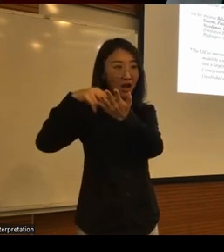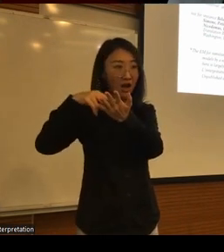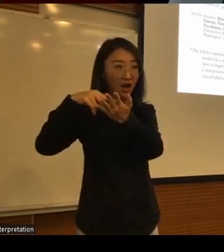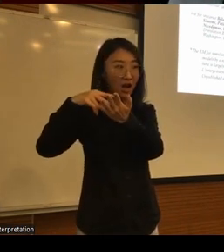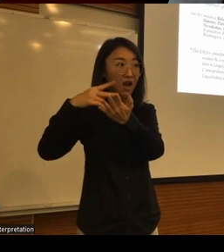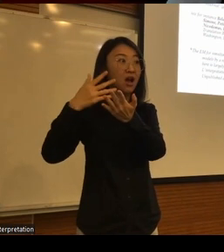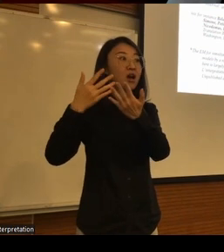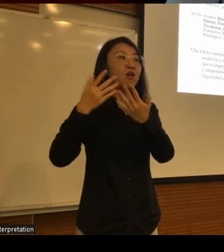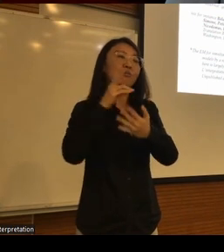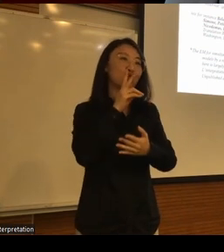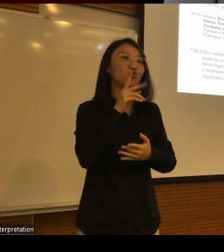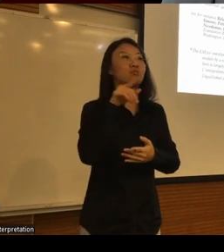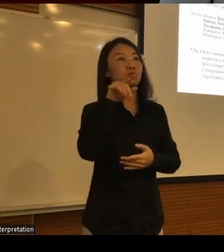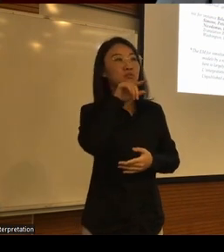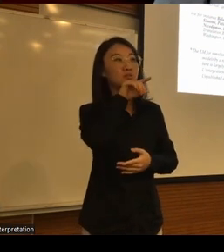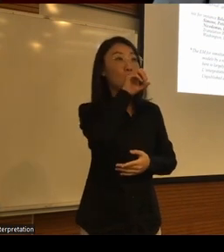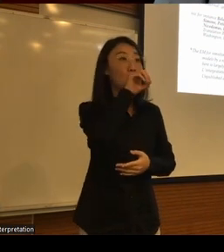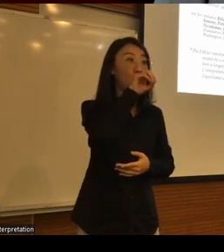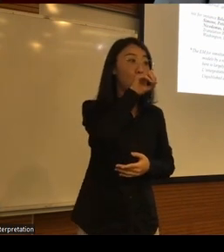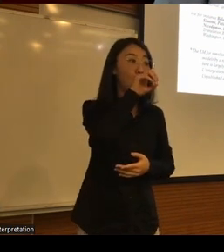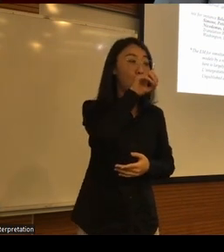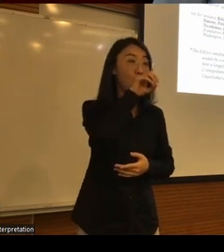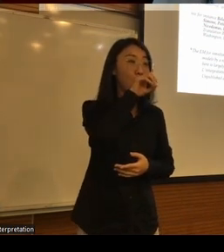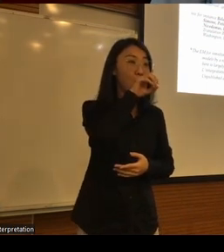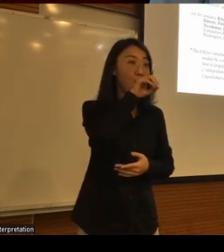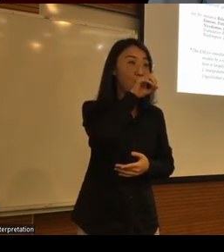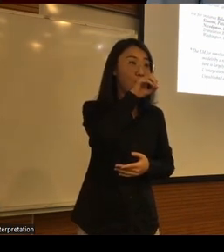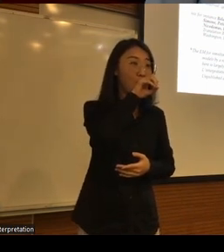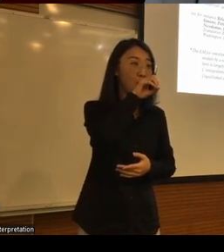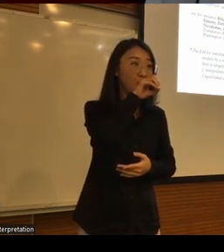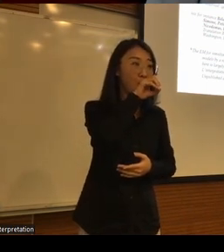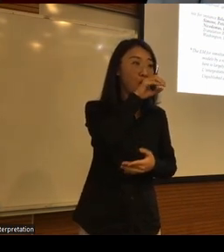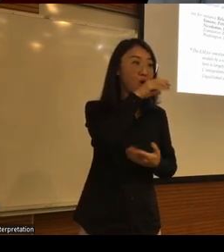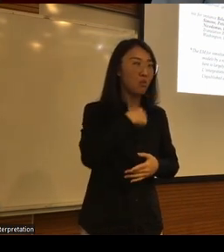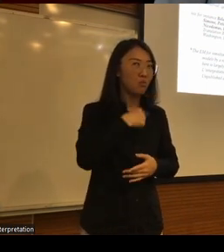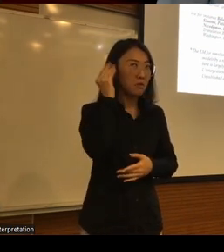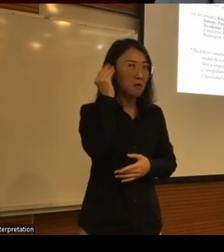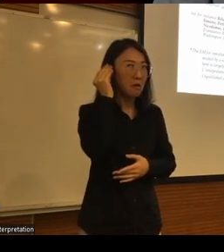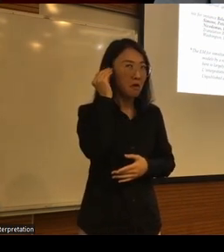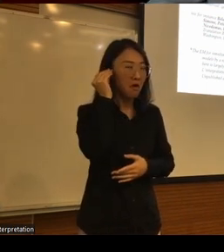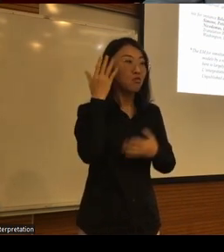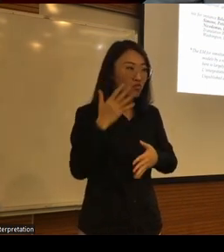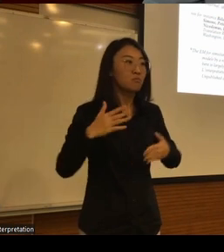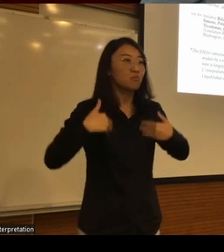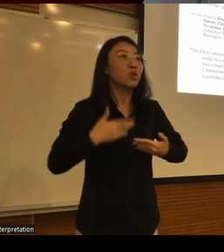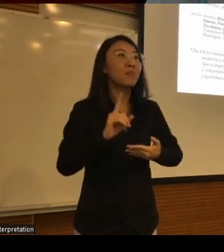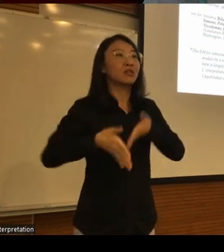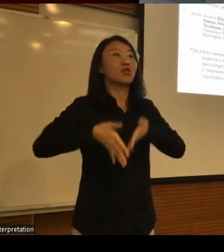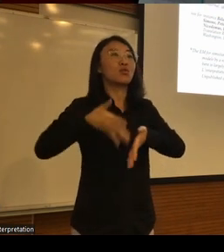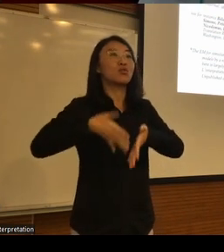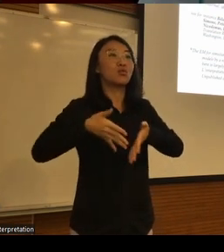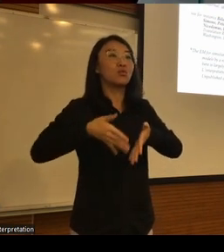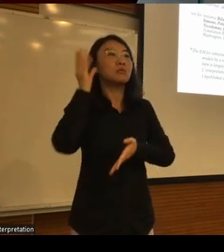For instance, when they talk, when they interpret into sign language. So they have to listen to the